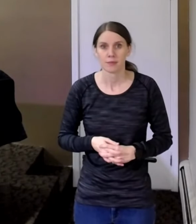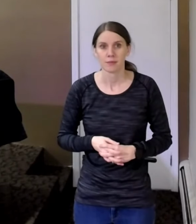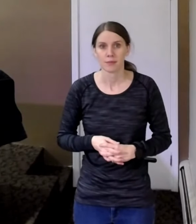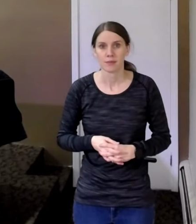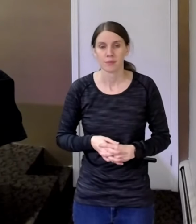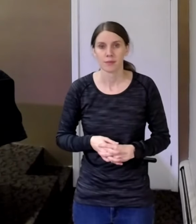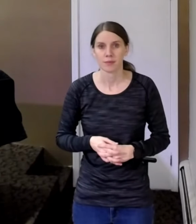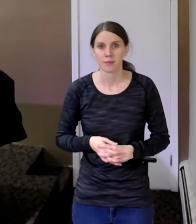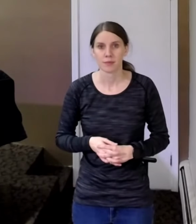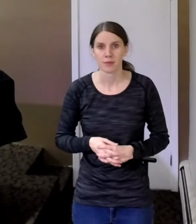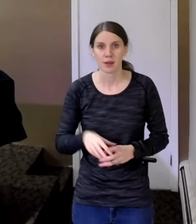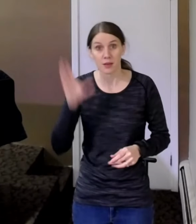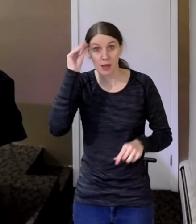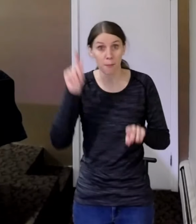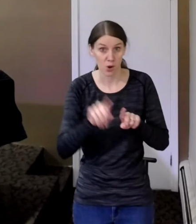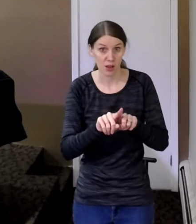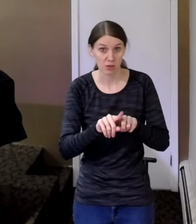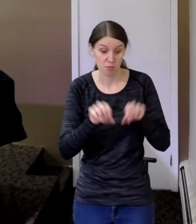They could have done a lot of things.